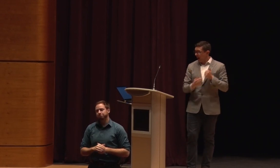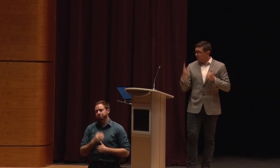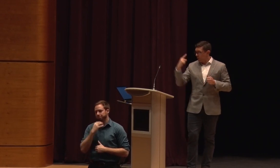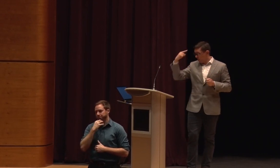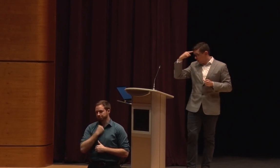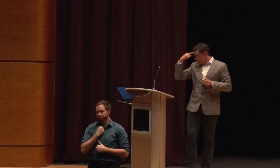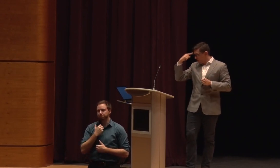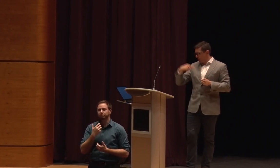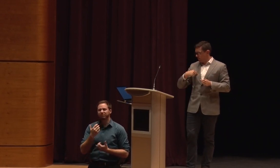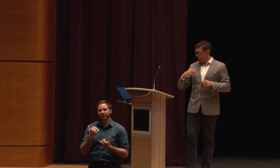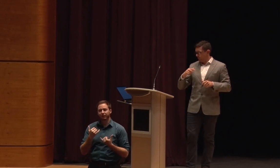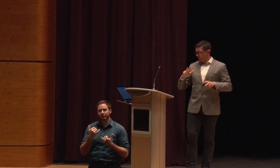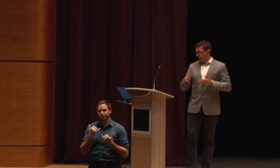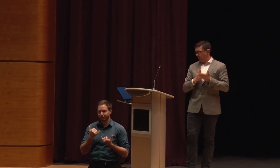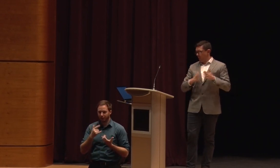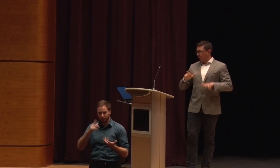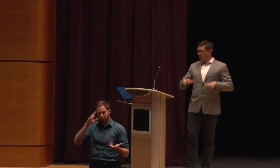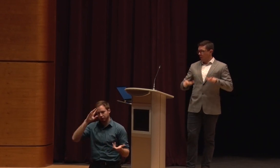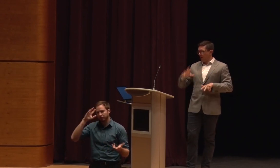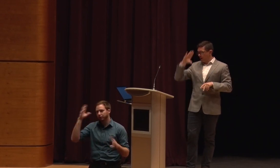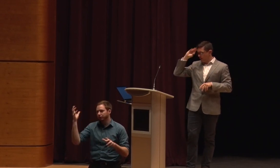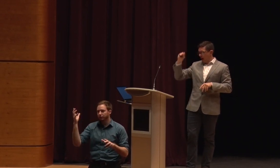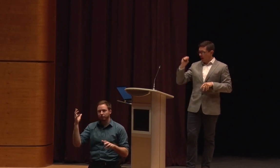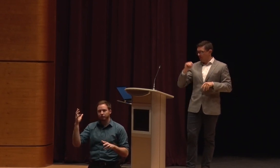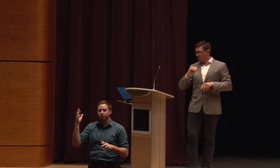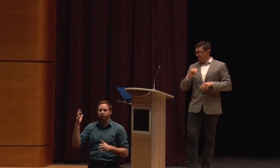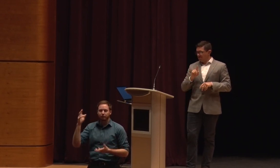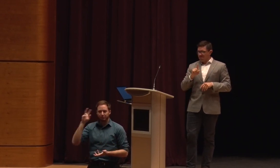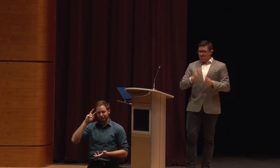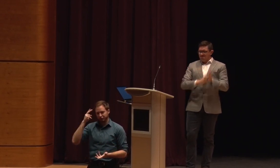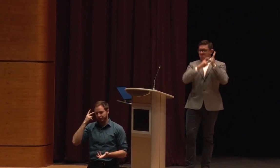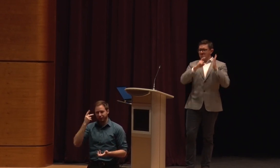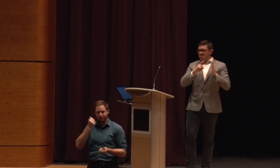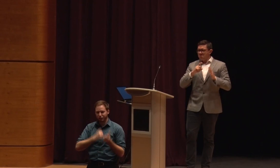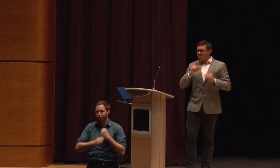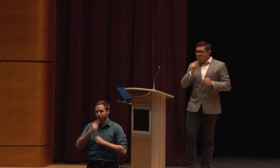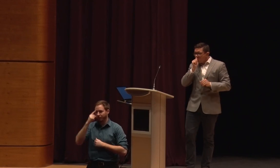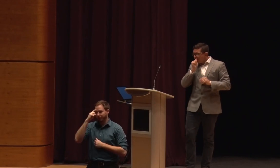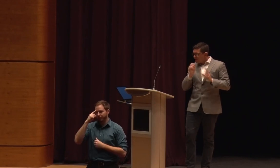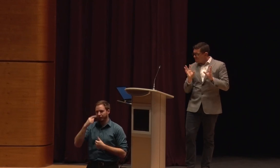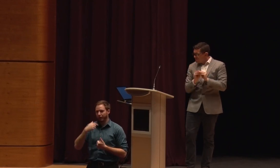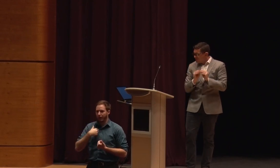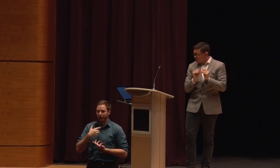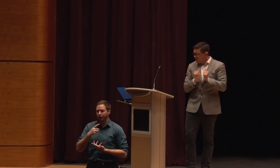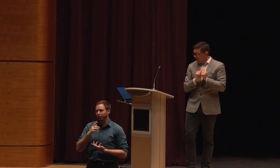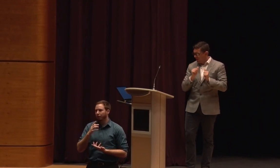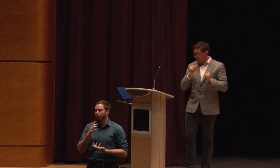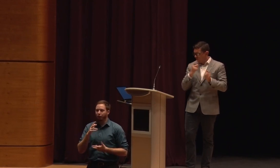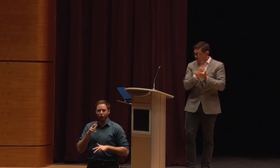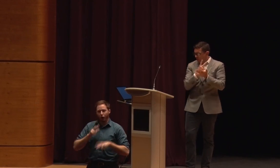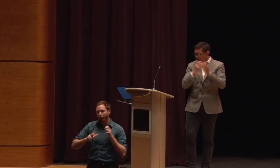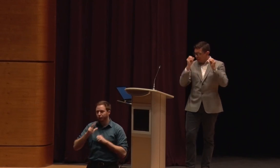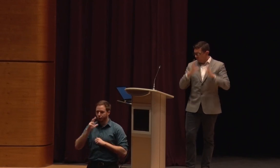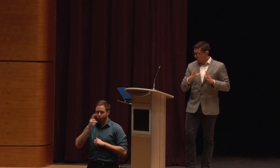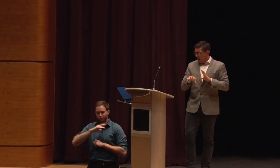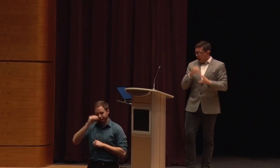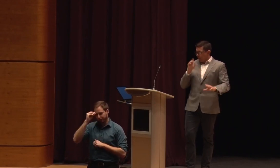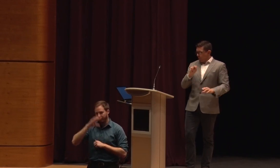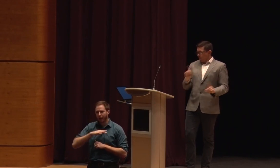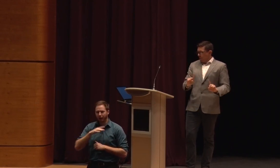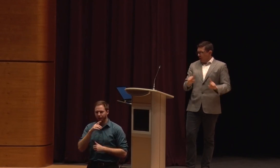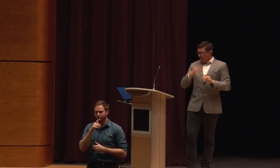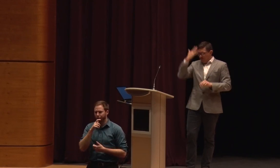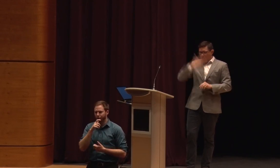And now there was this huge misunderstanding, and everyone was thinking that I was this really awkward, weird fellow